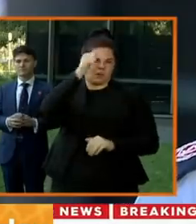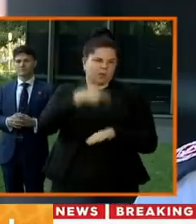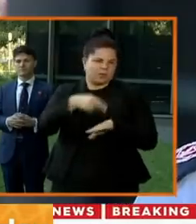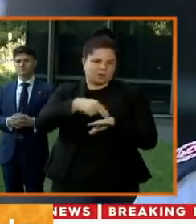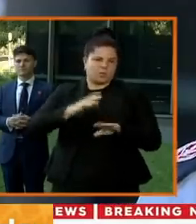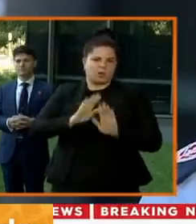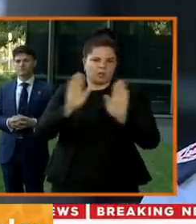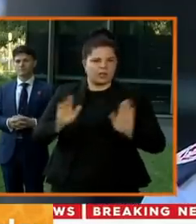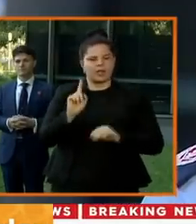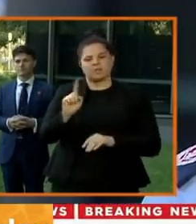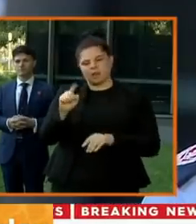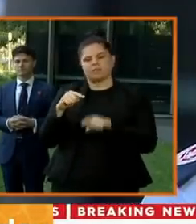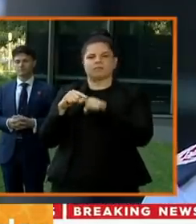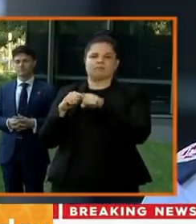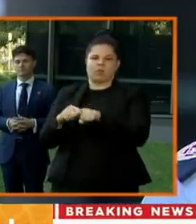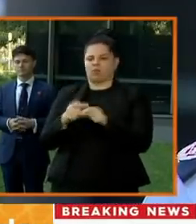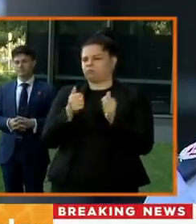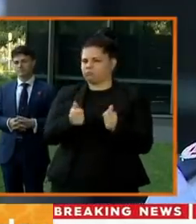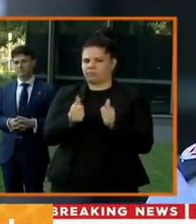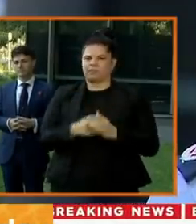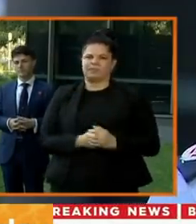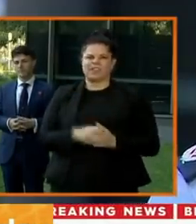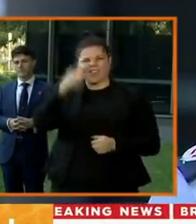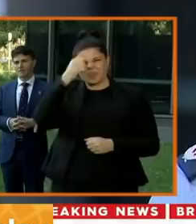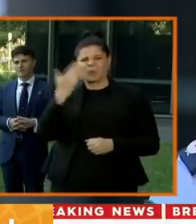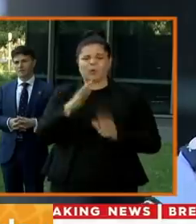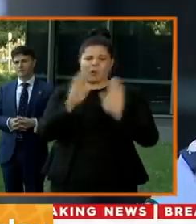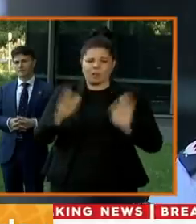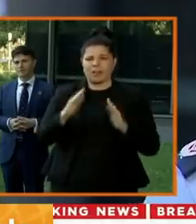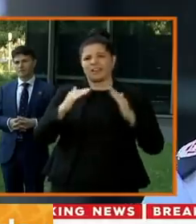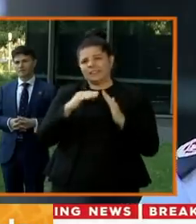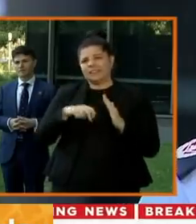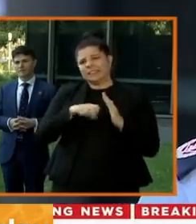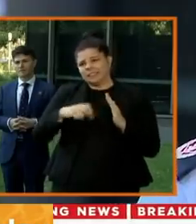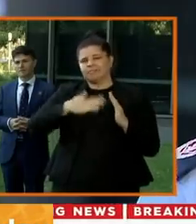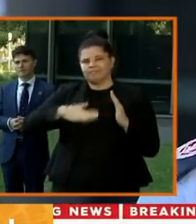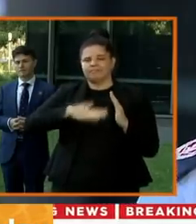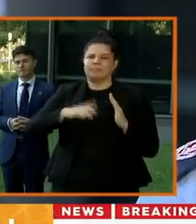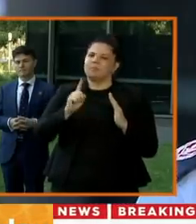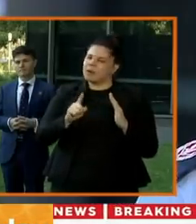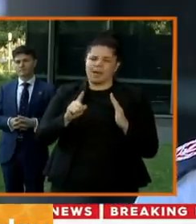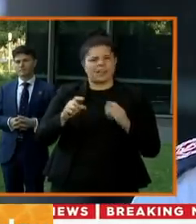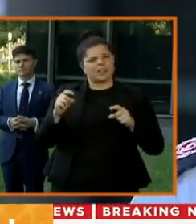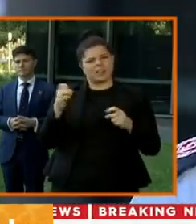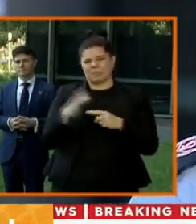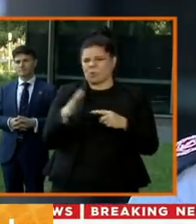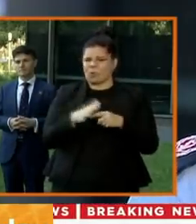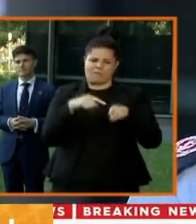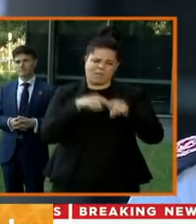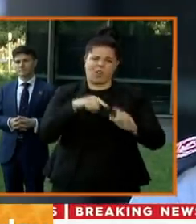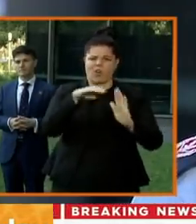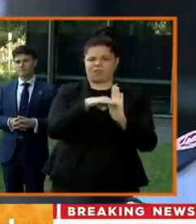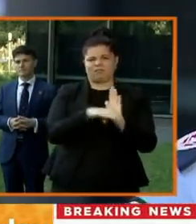is important, although it is school holidays, that people understand that the isolation restrictions are still in place and those health